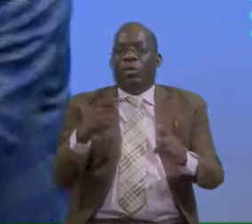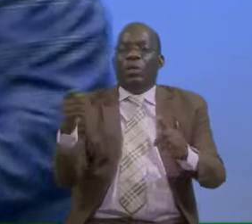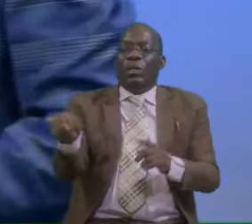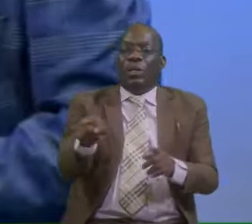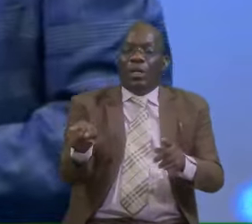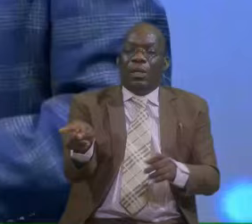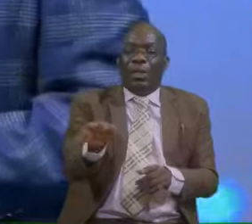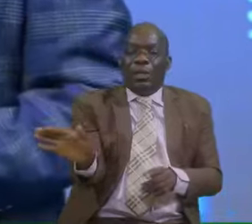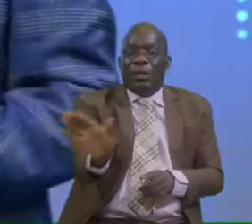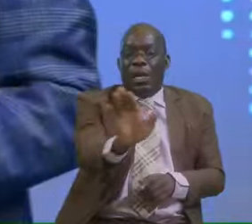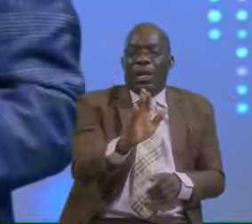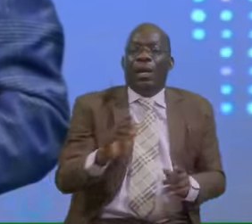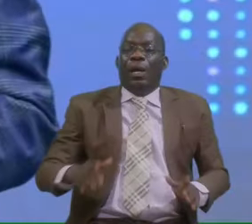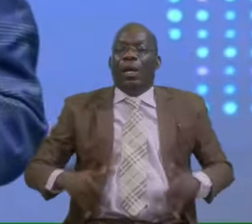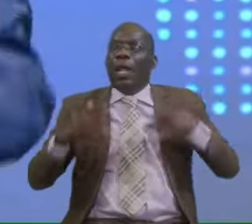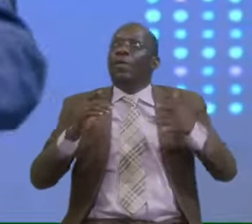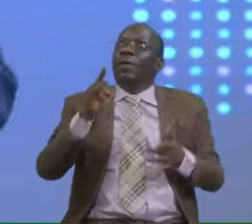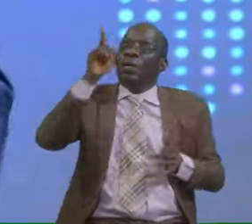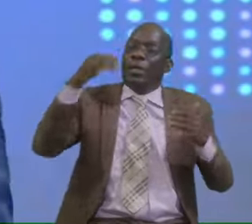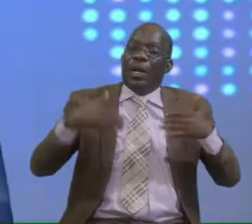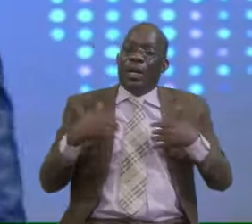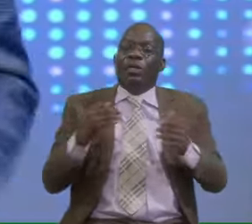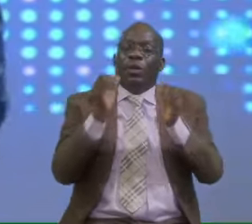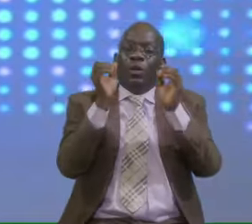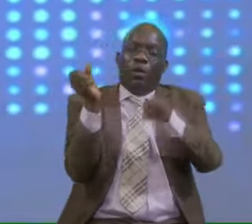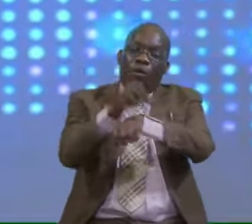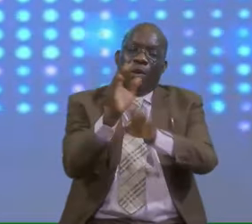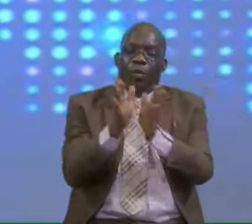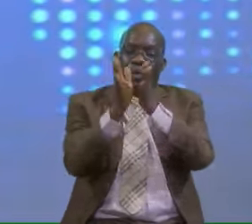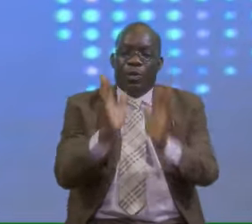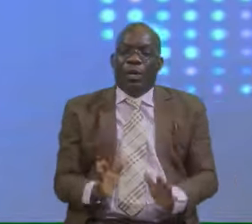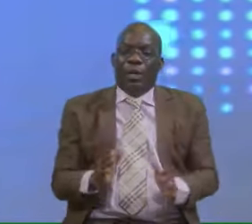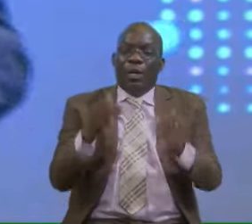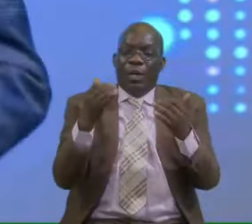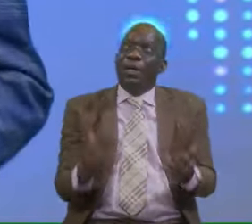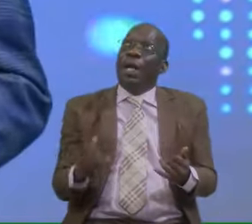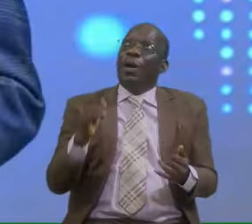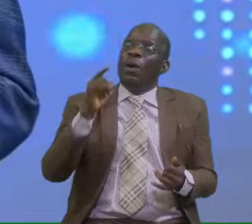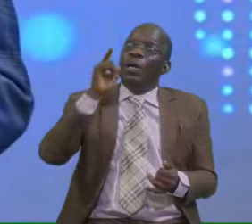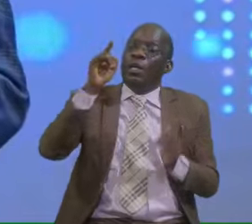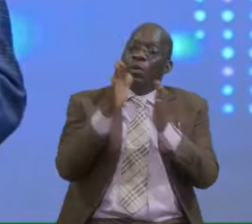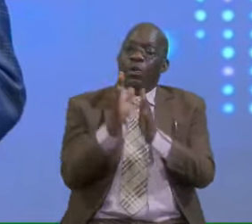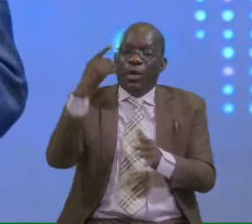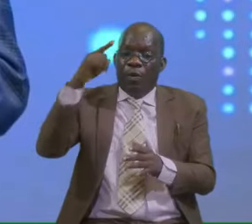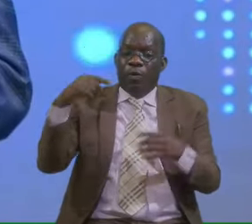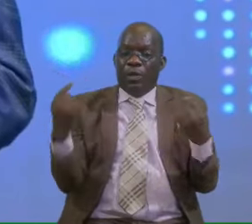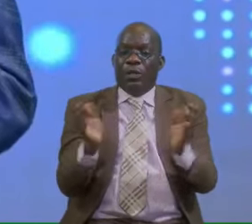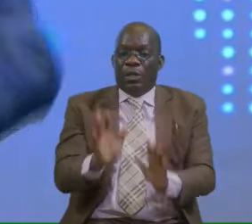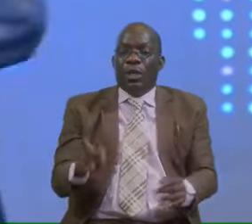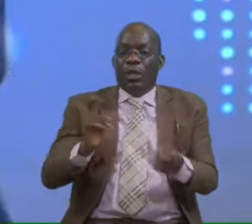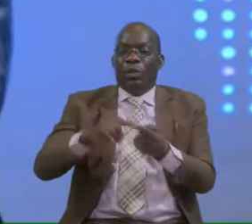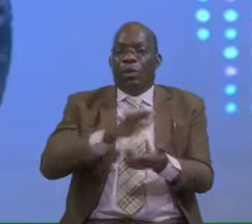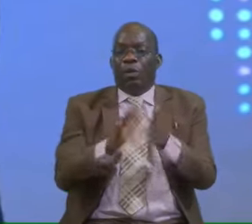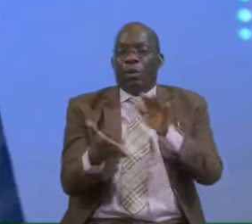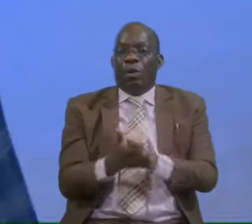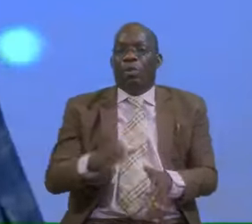has prevailing intercession. Now he prays for sinners to become the sons of